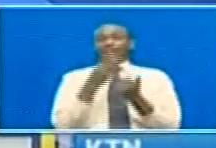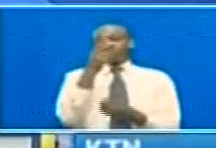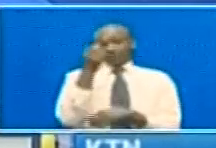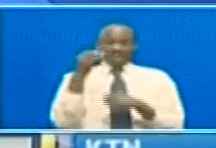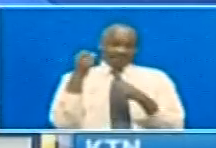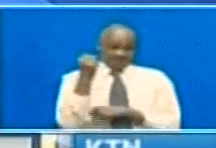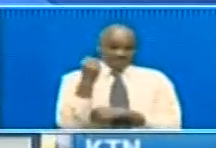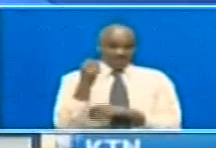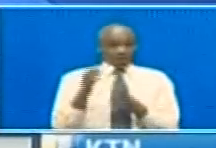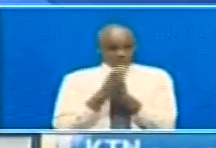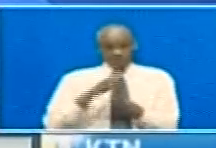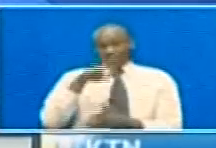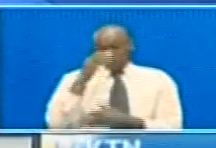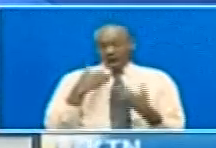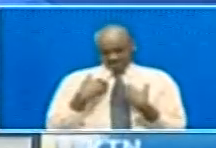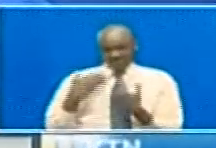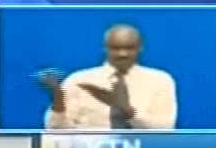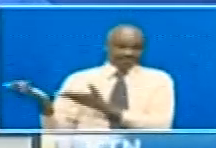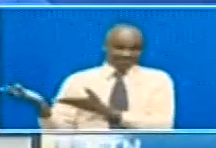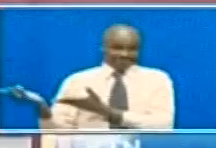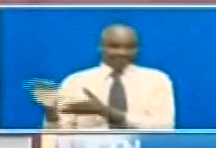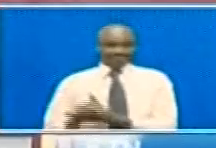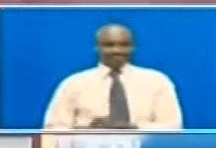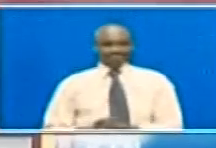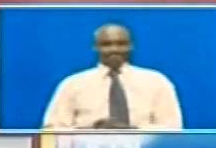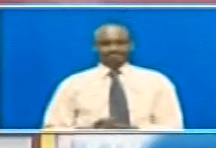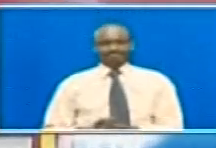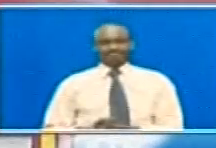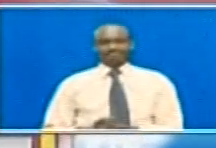2005. Robinson Okenye reports.